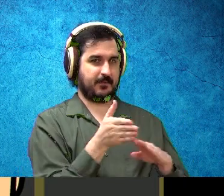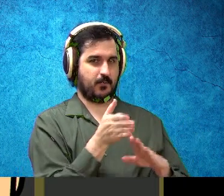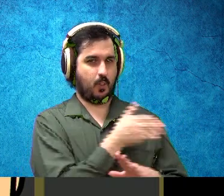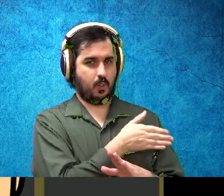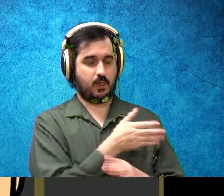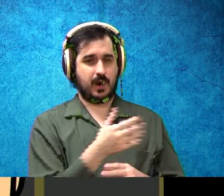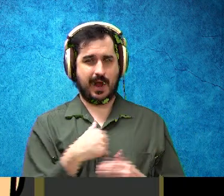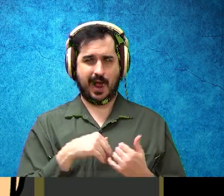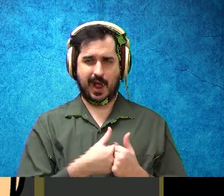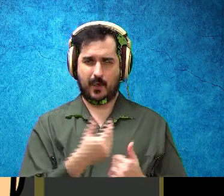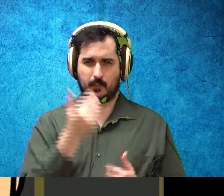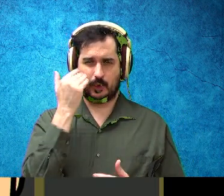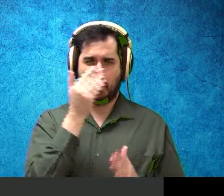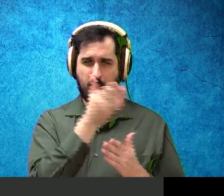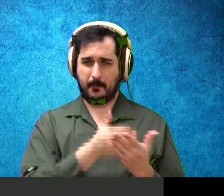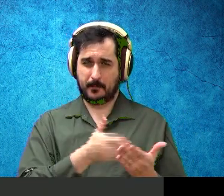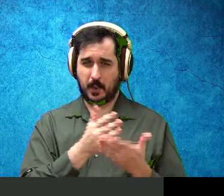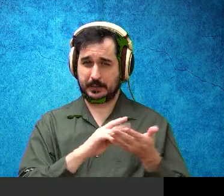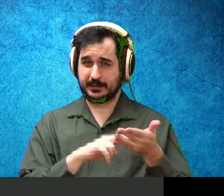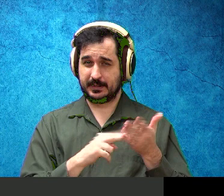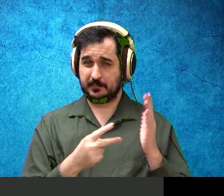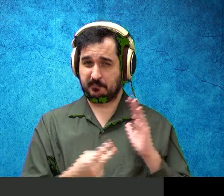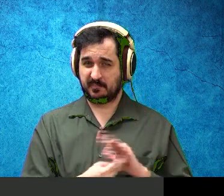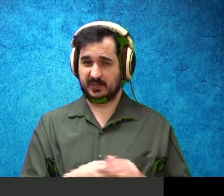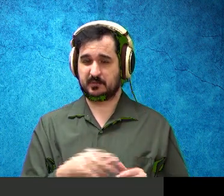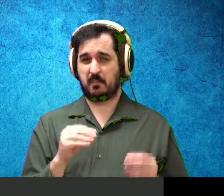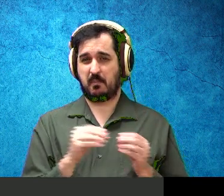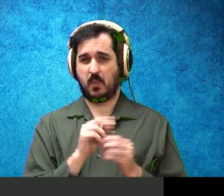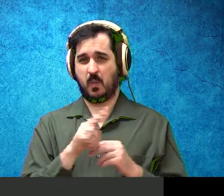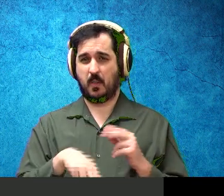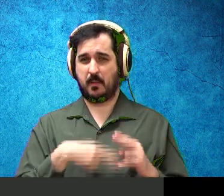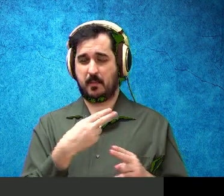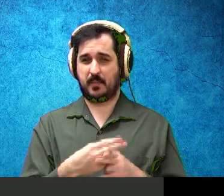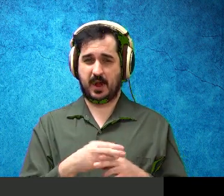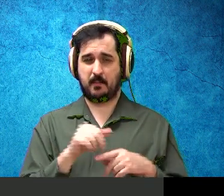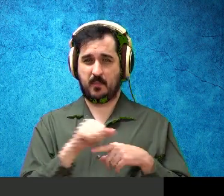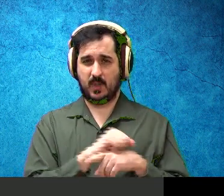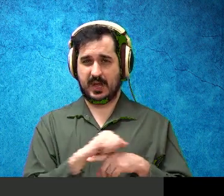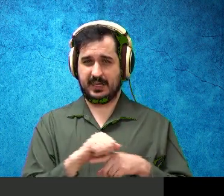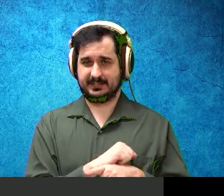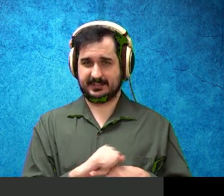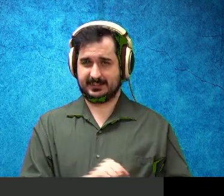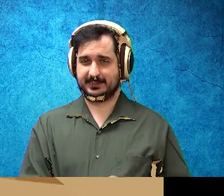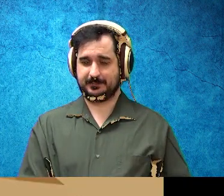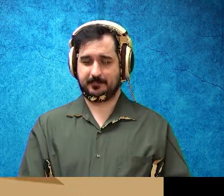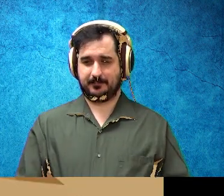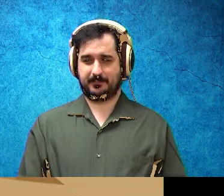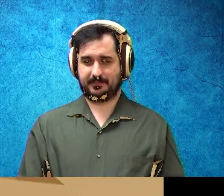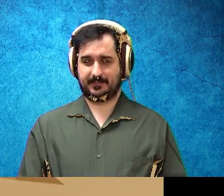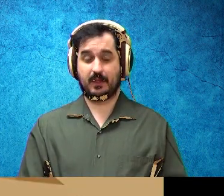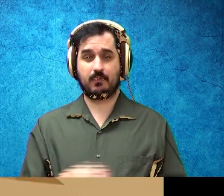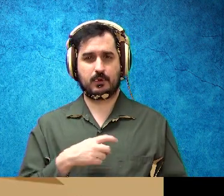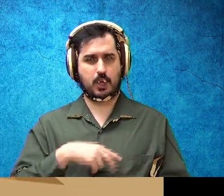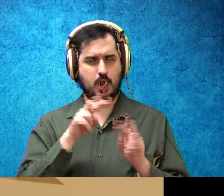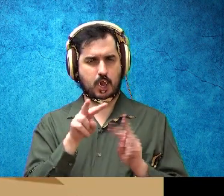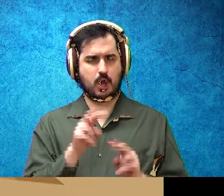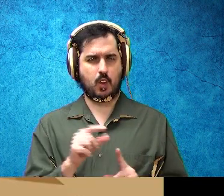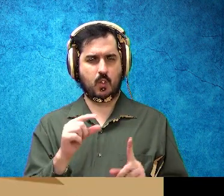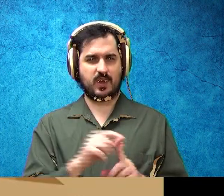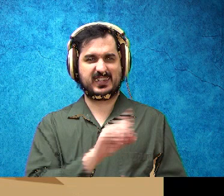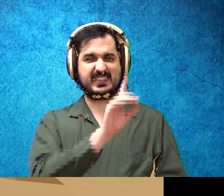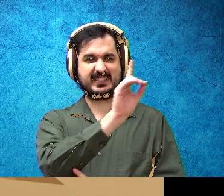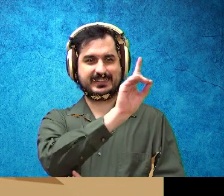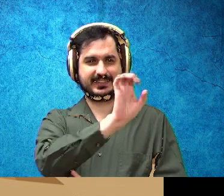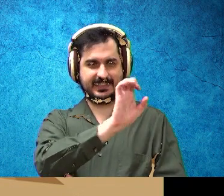mostly it comes with practice. Prefixes and suffixes have definitions, just like root words. Let's look at the word